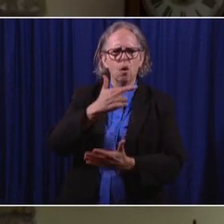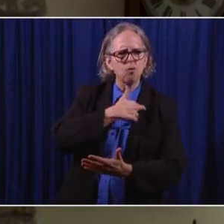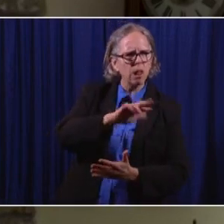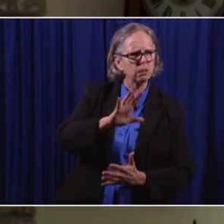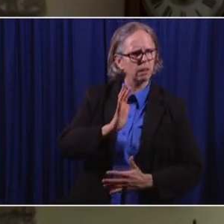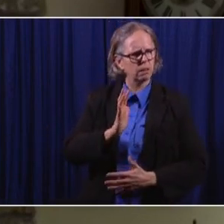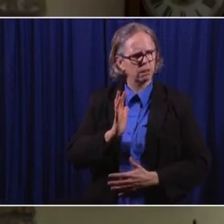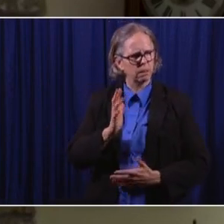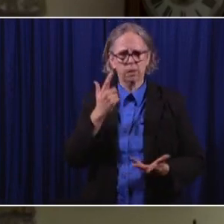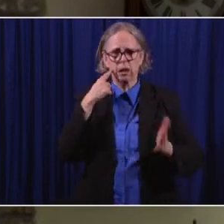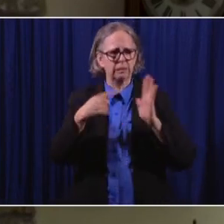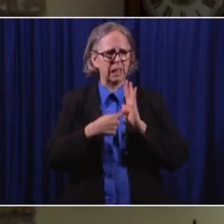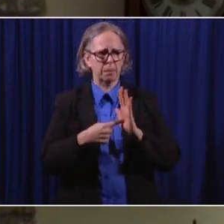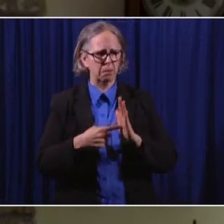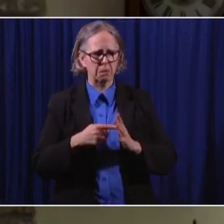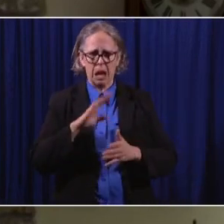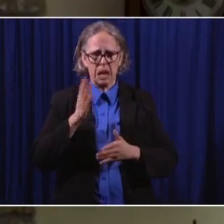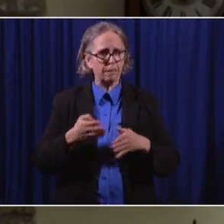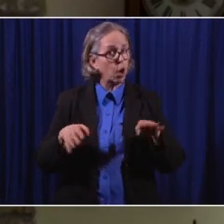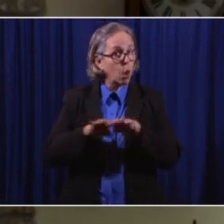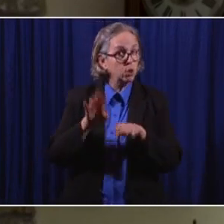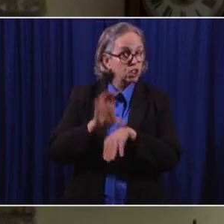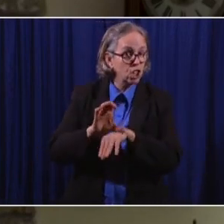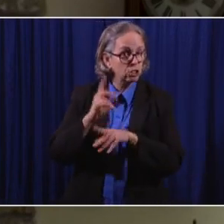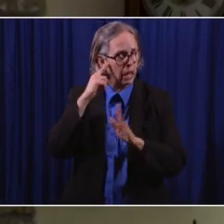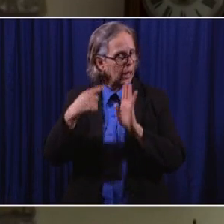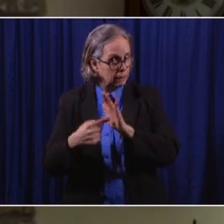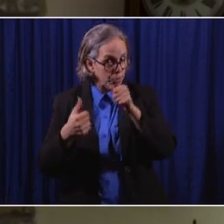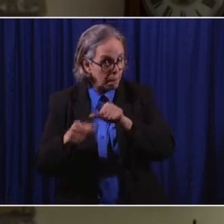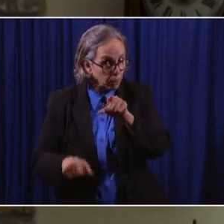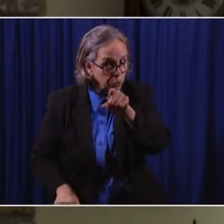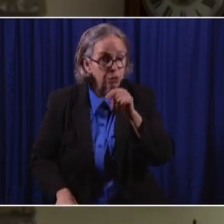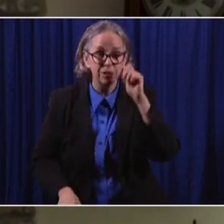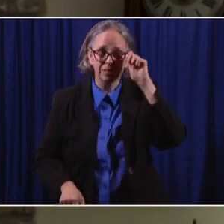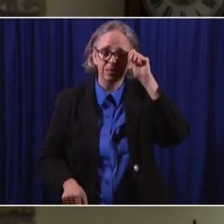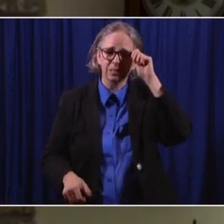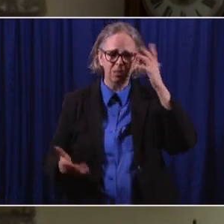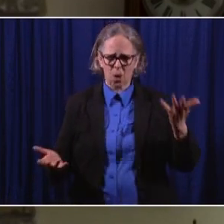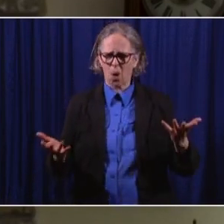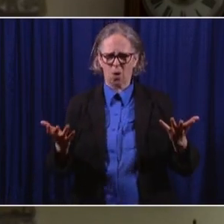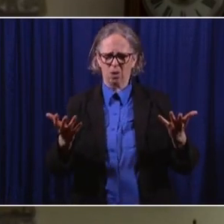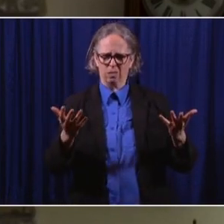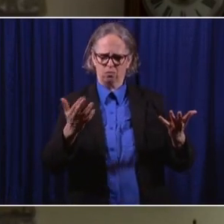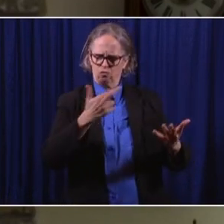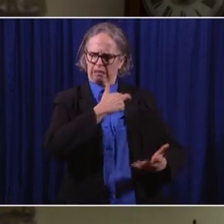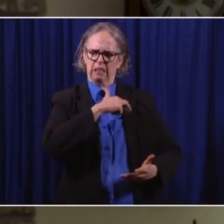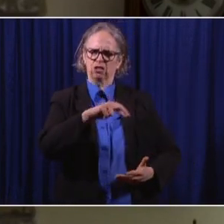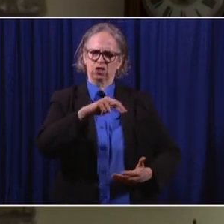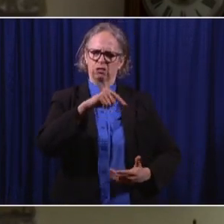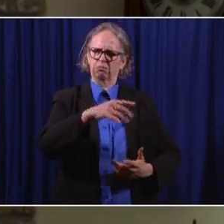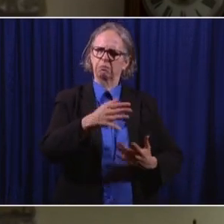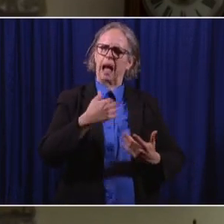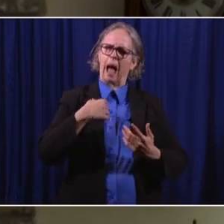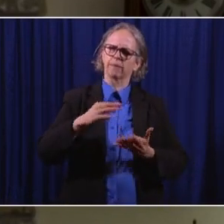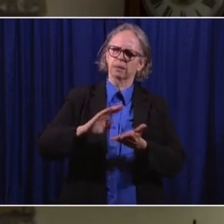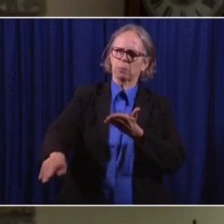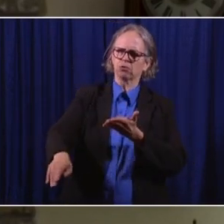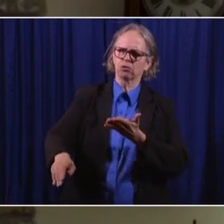We never, ever did that at all. And so we put this religious exemption in